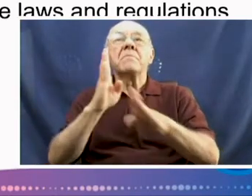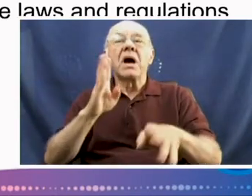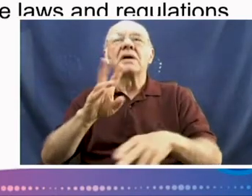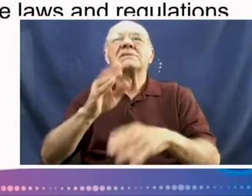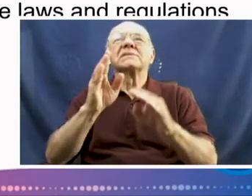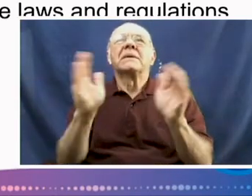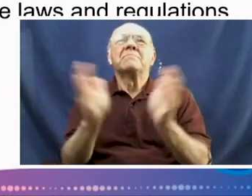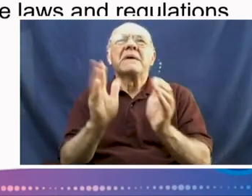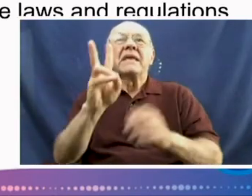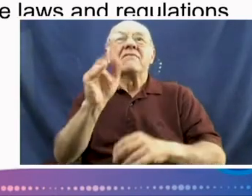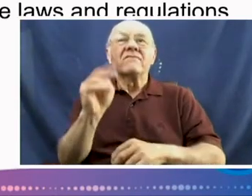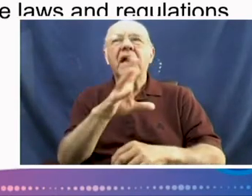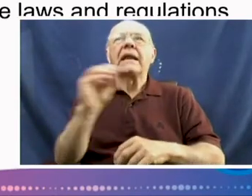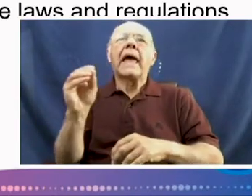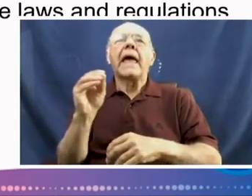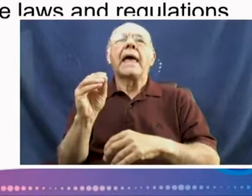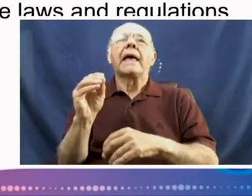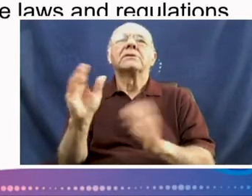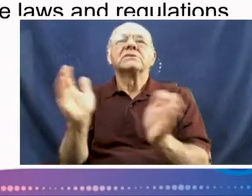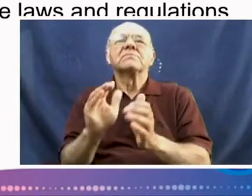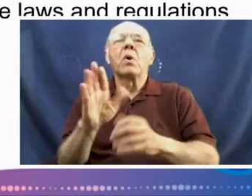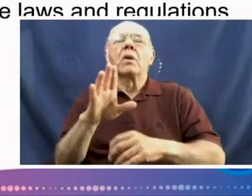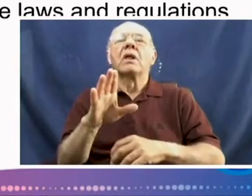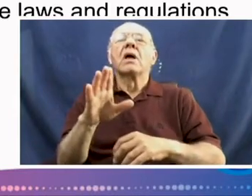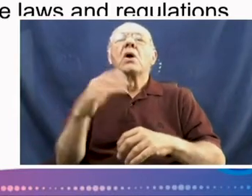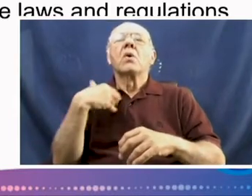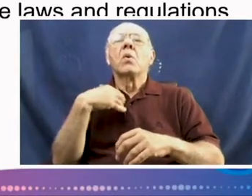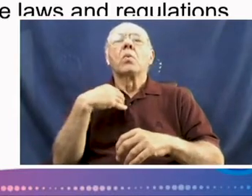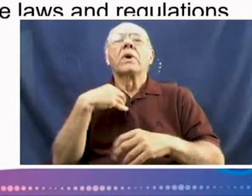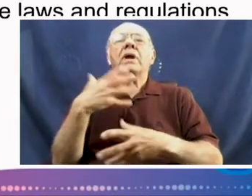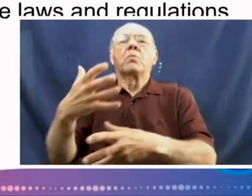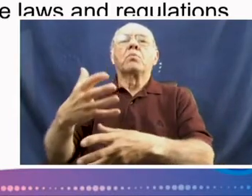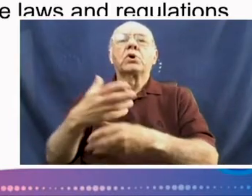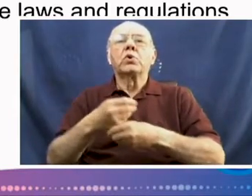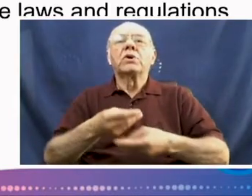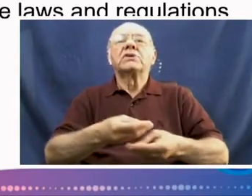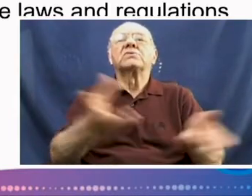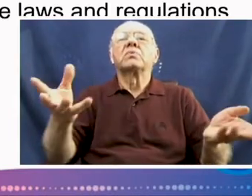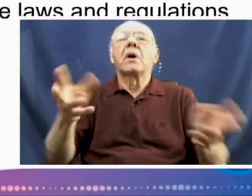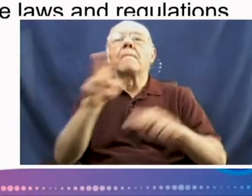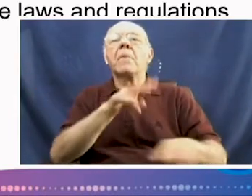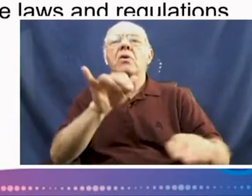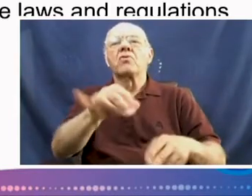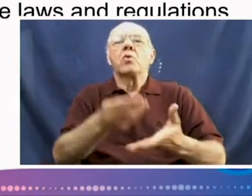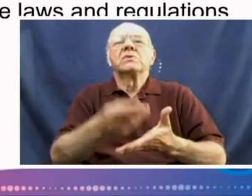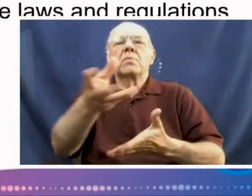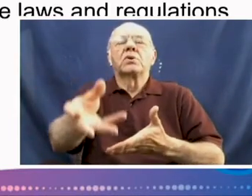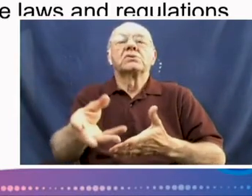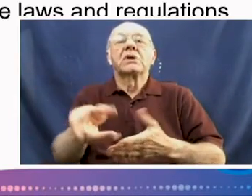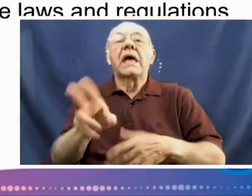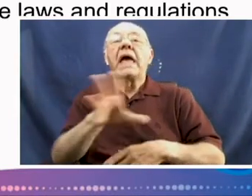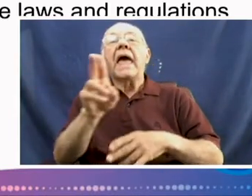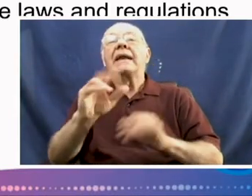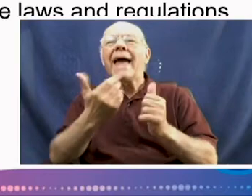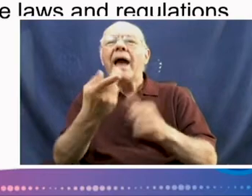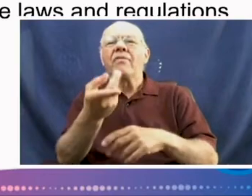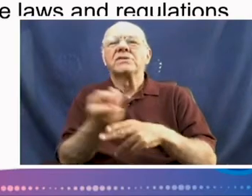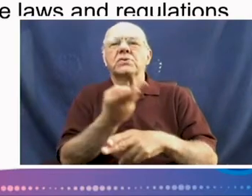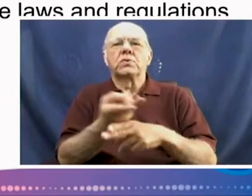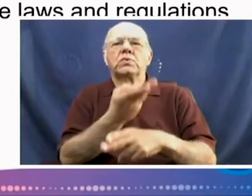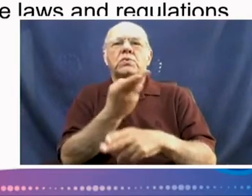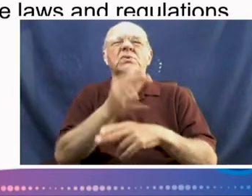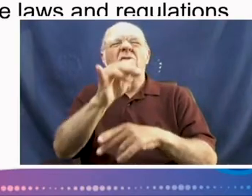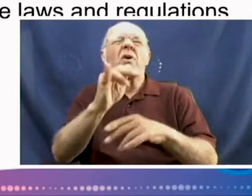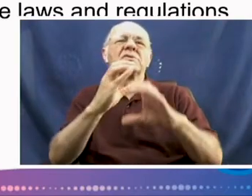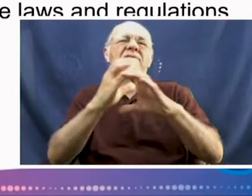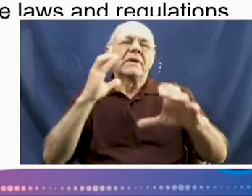buses. We procure, distribute, and monitor these purchases and the usage of these accessible vehicles around the state